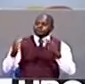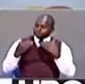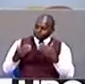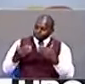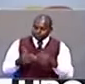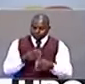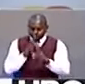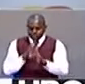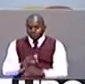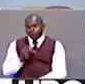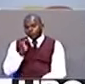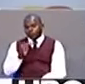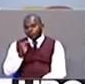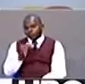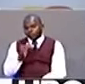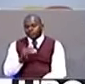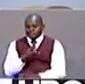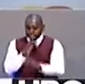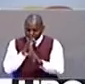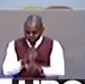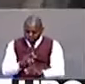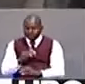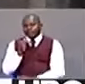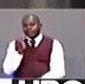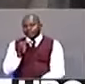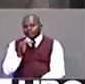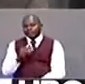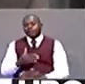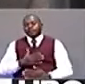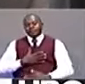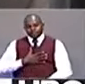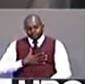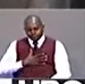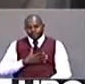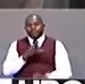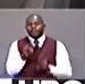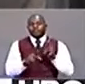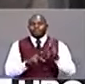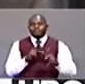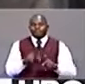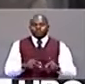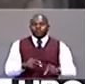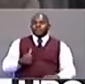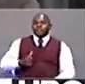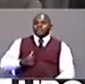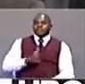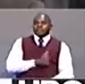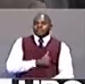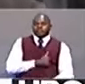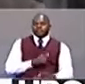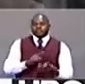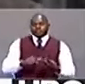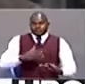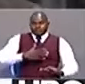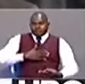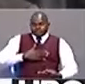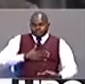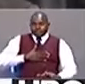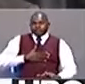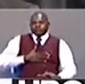Right Honourable Speaker. The Right Honourable Speaker, on behalf of the people of Agago County and on my own